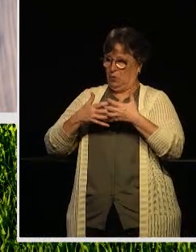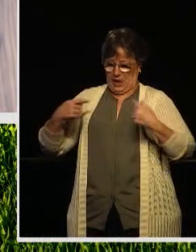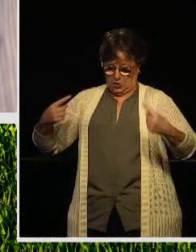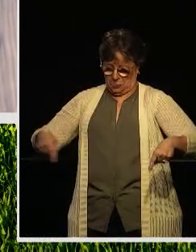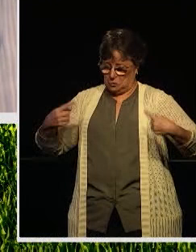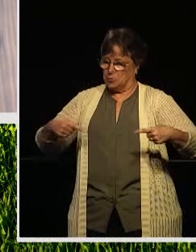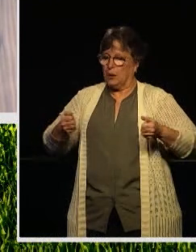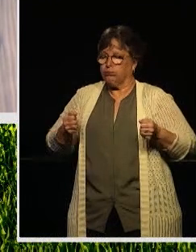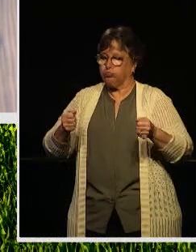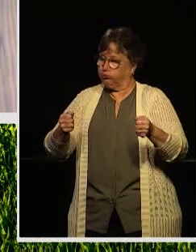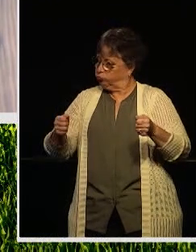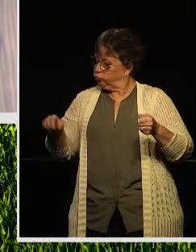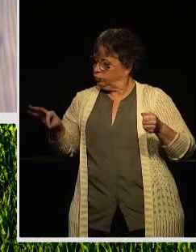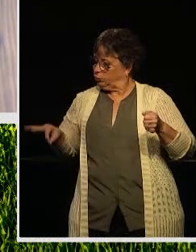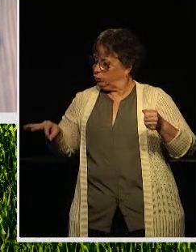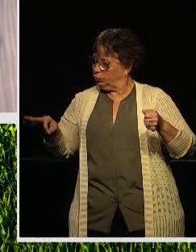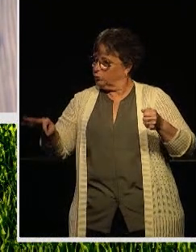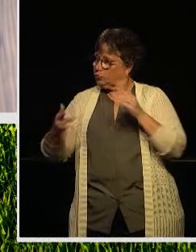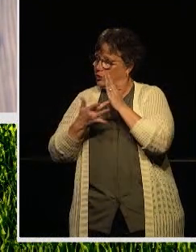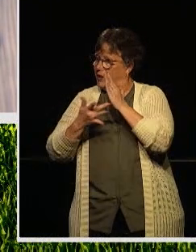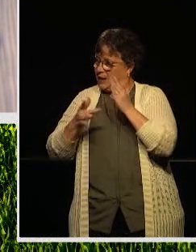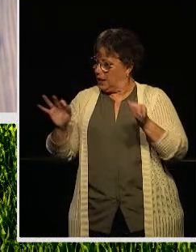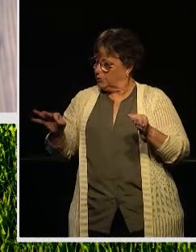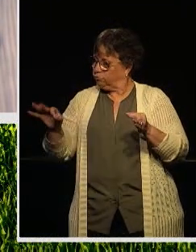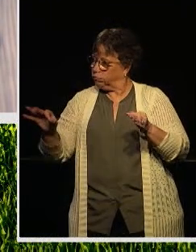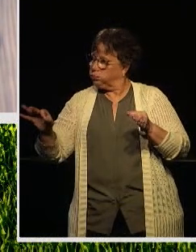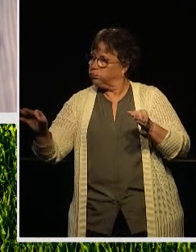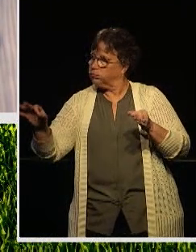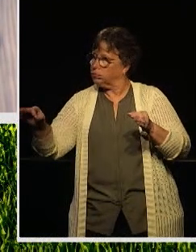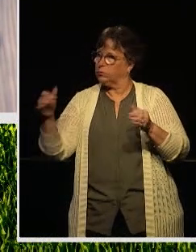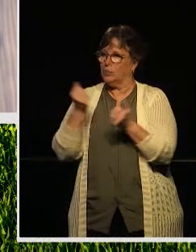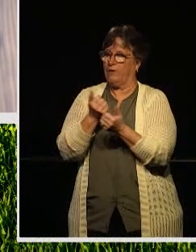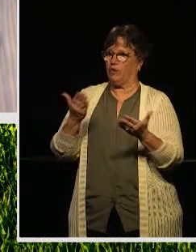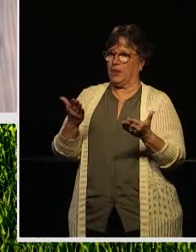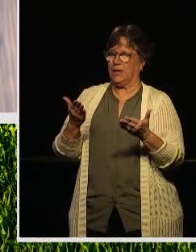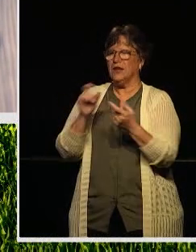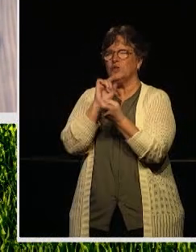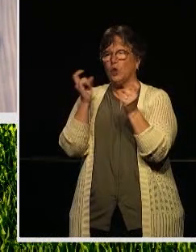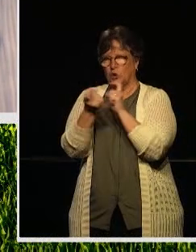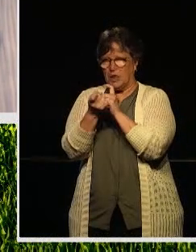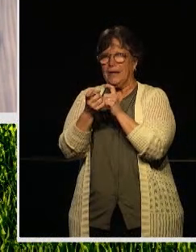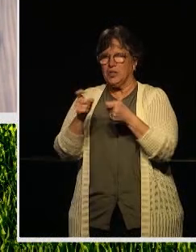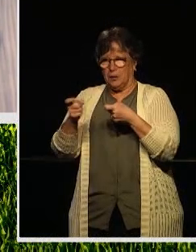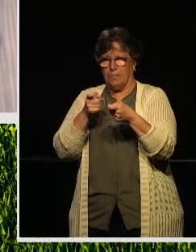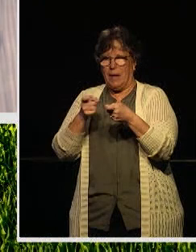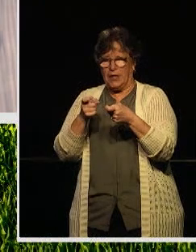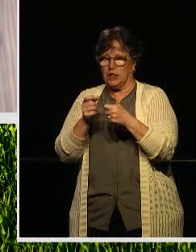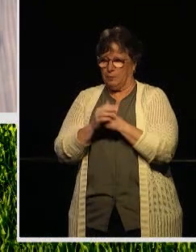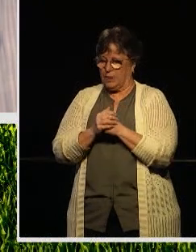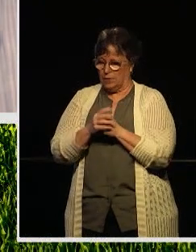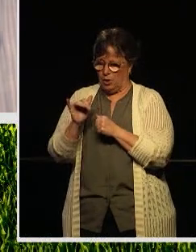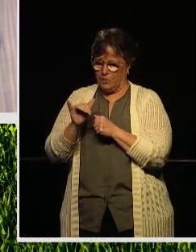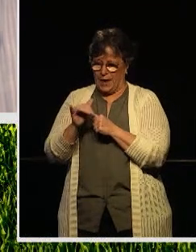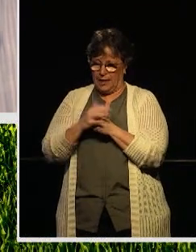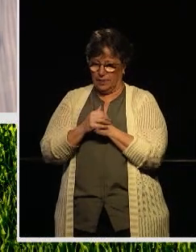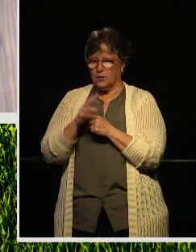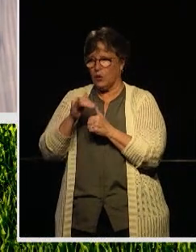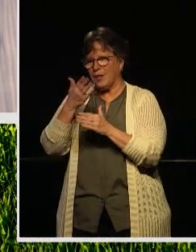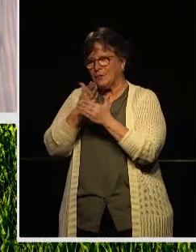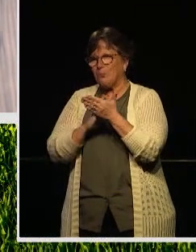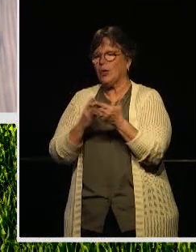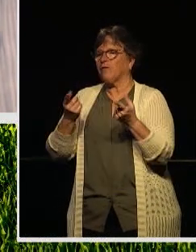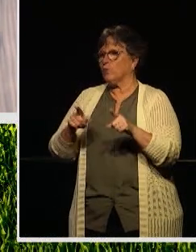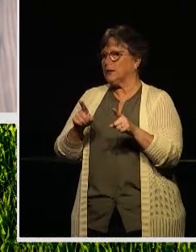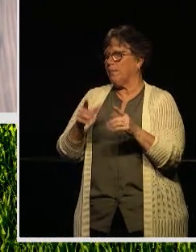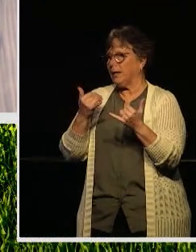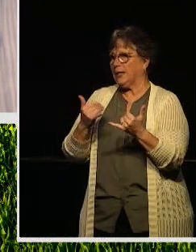it's a slightly different task, and change management, which I think Chris or Vasanth brought up, is part of what's